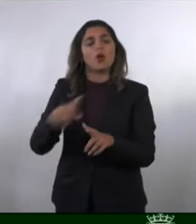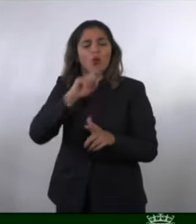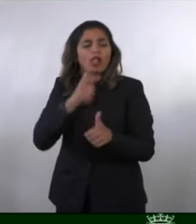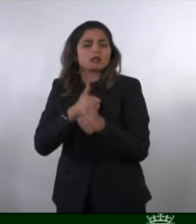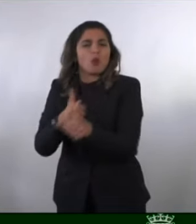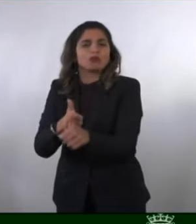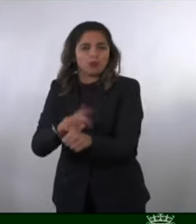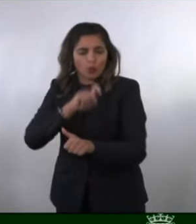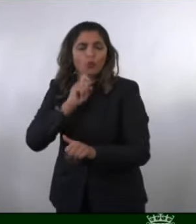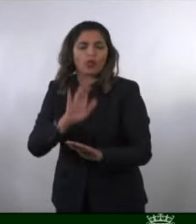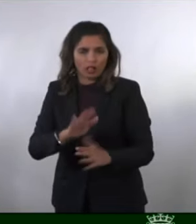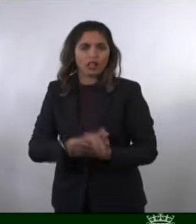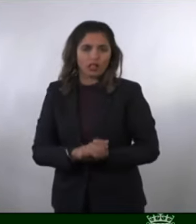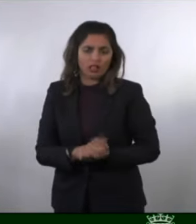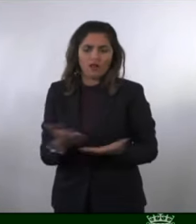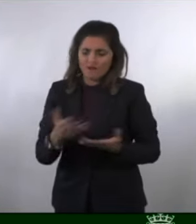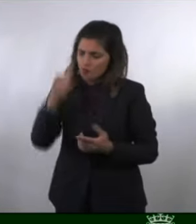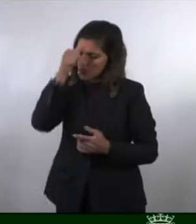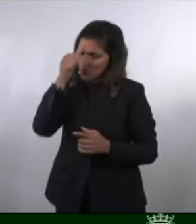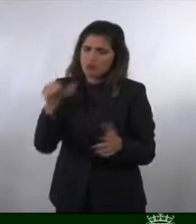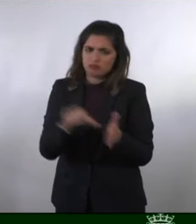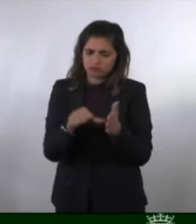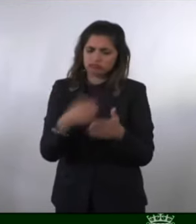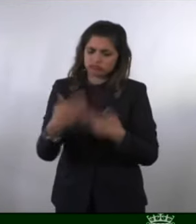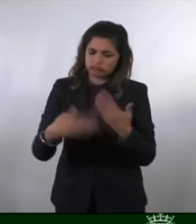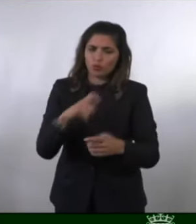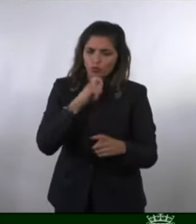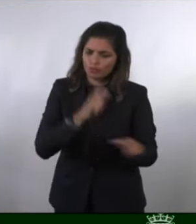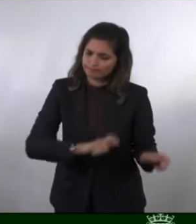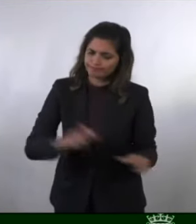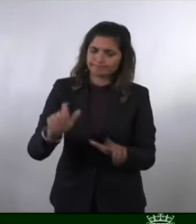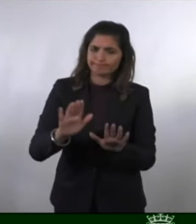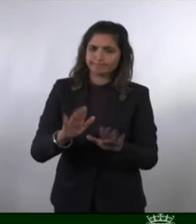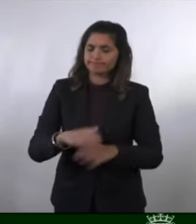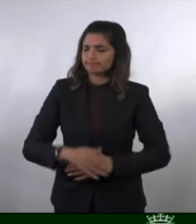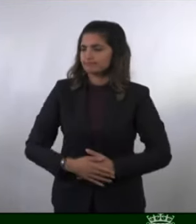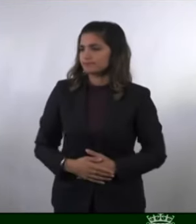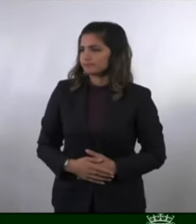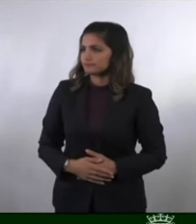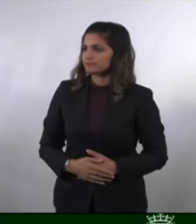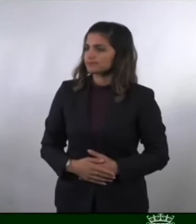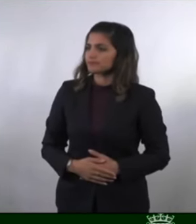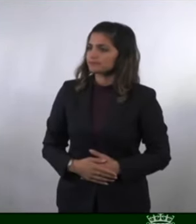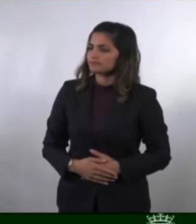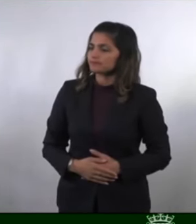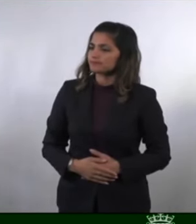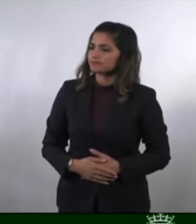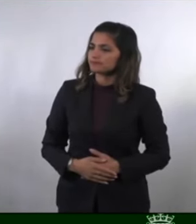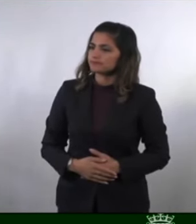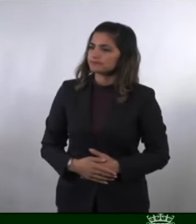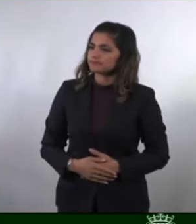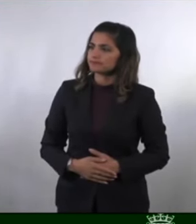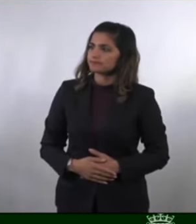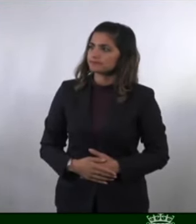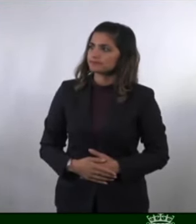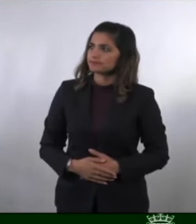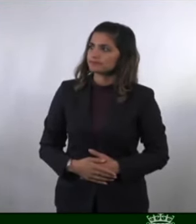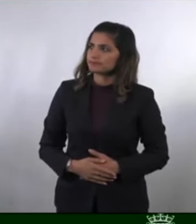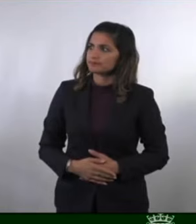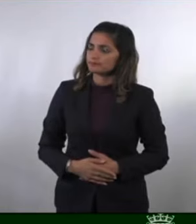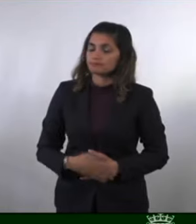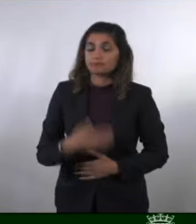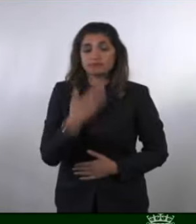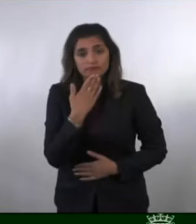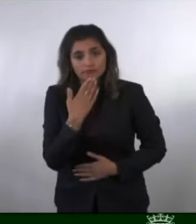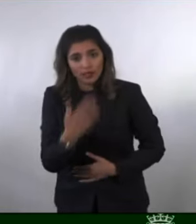people through what are inevitably very difficult times. Thank you, Mr. Speaker. While I'm pleased, Mr. Speaker, that the Prime Minister and the Secretary of State have listened